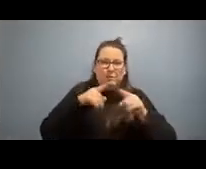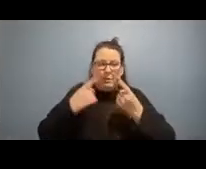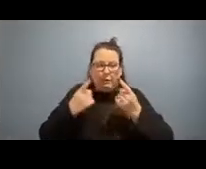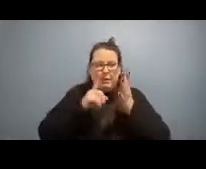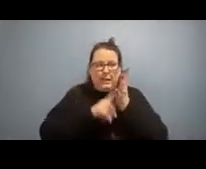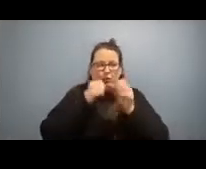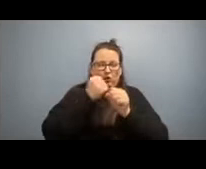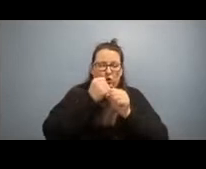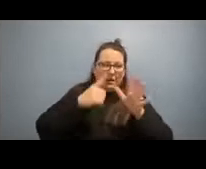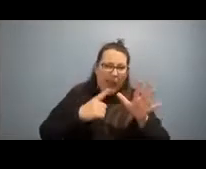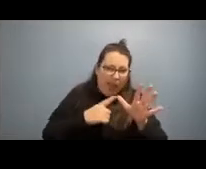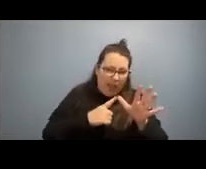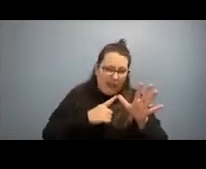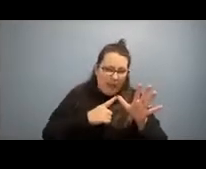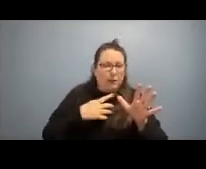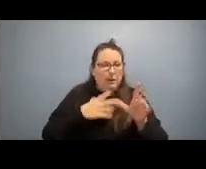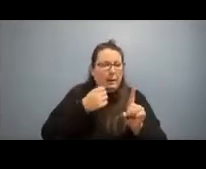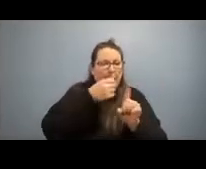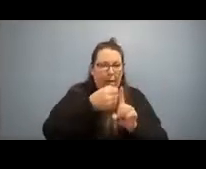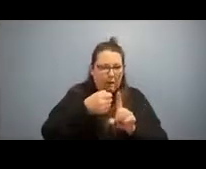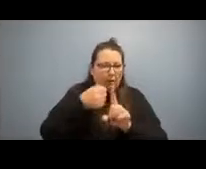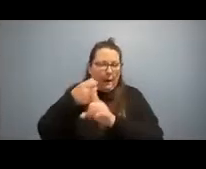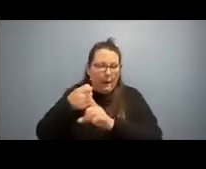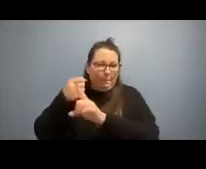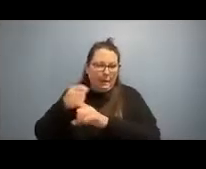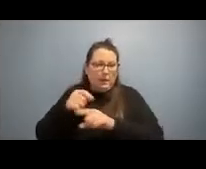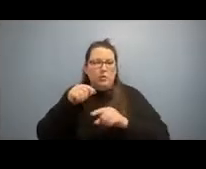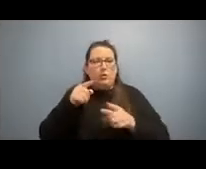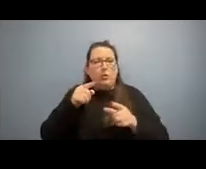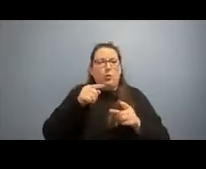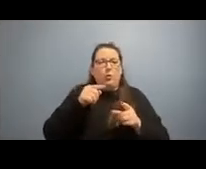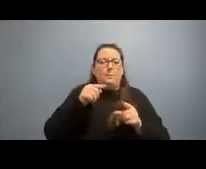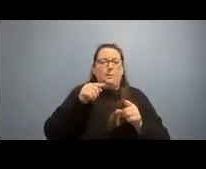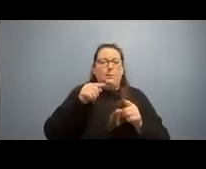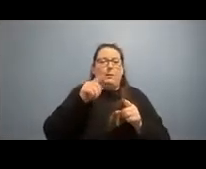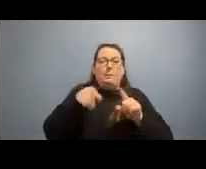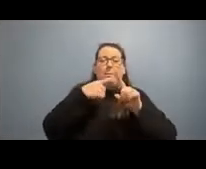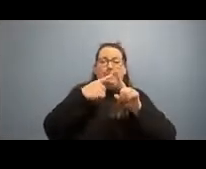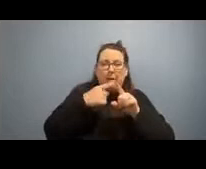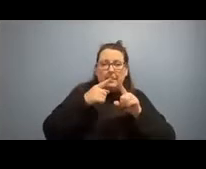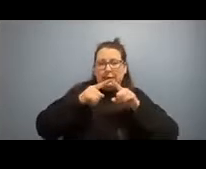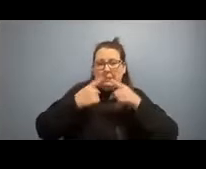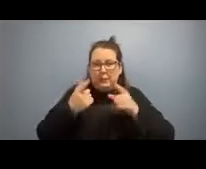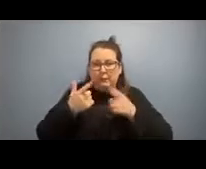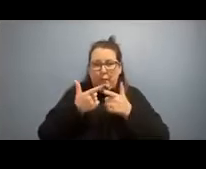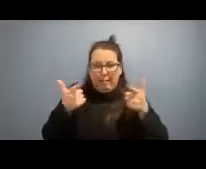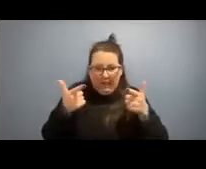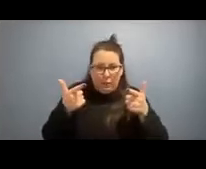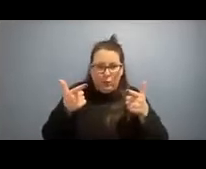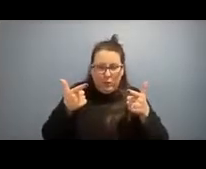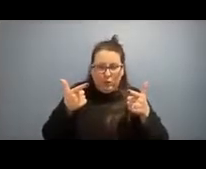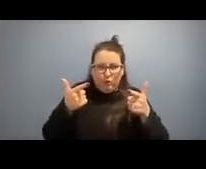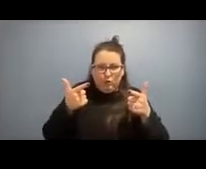impacted. And you can see there's a very large number, and also the different languages that are spoken at home. So, we've got